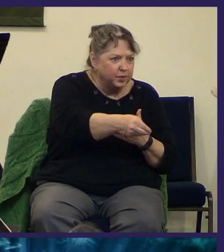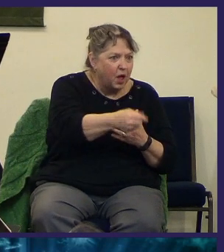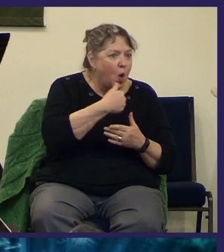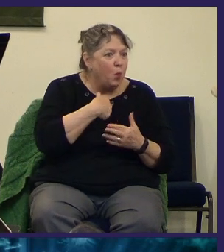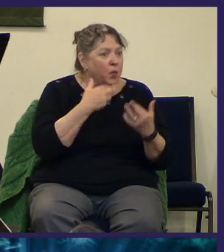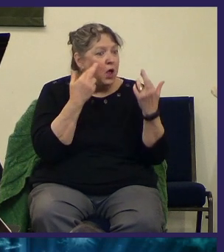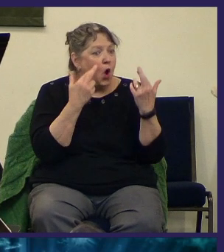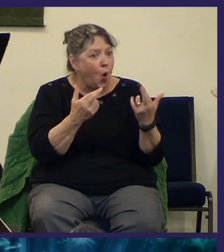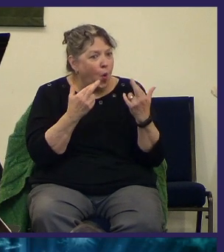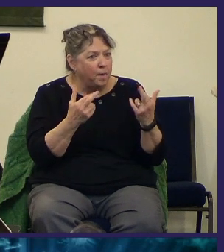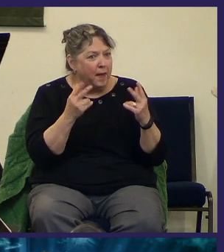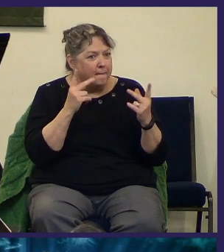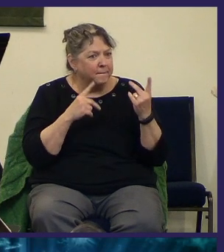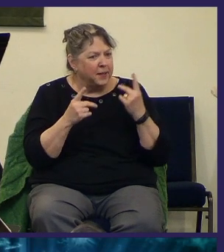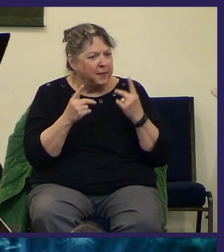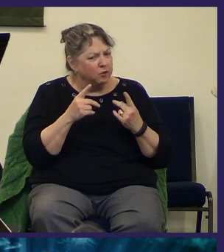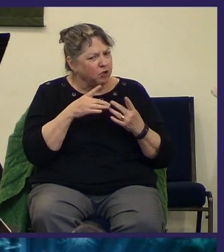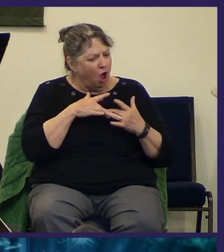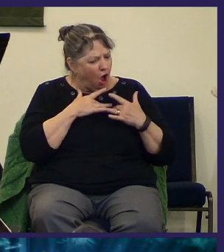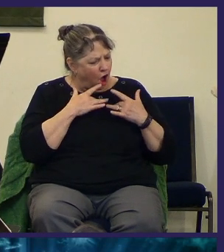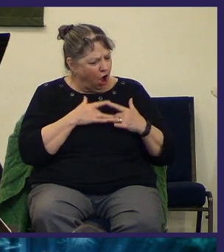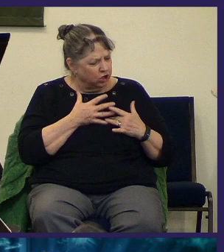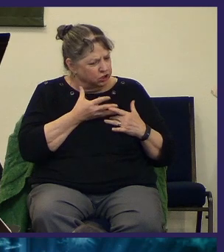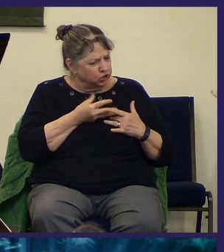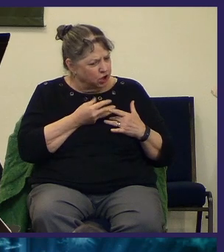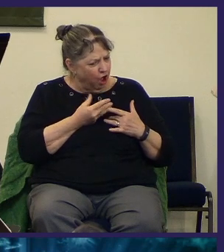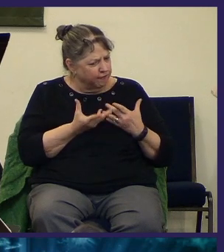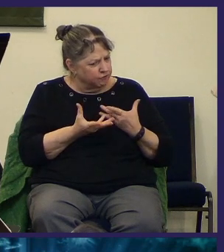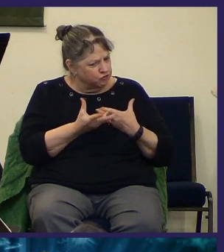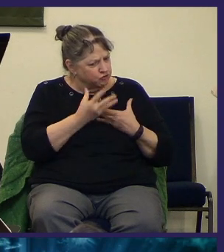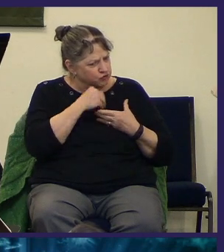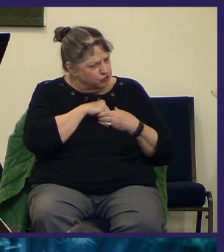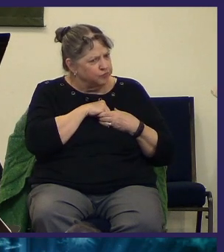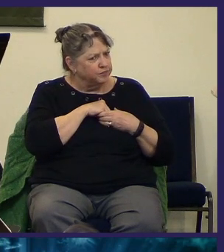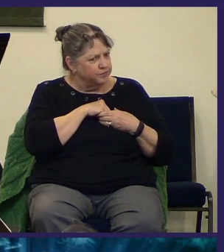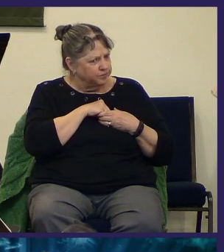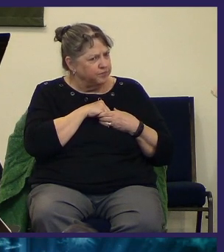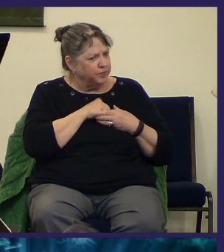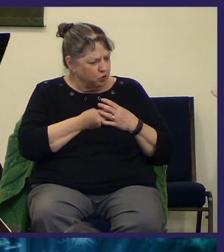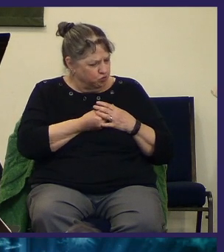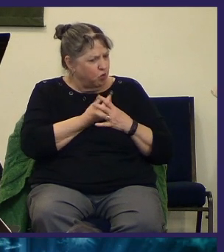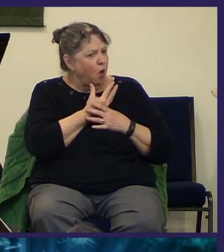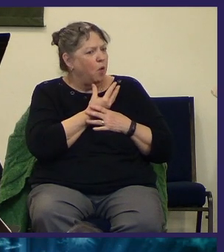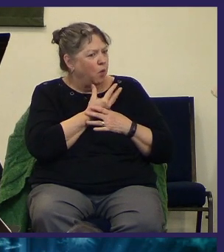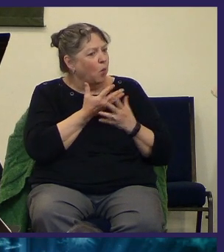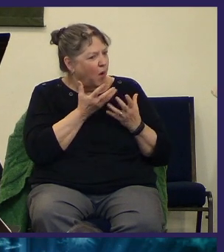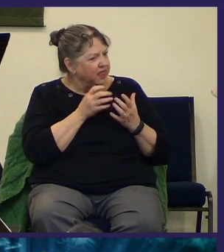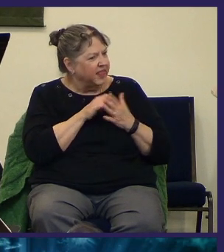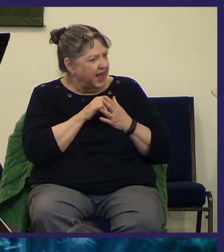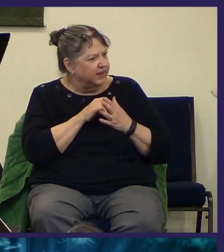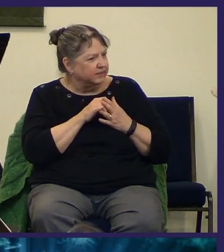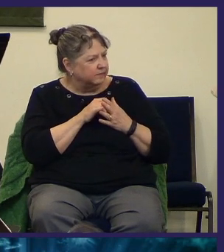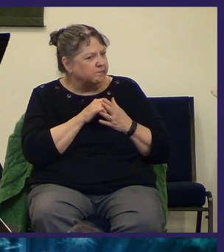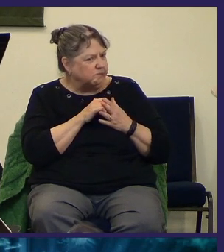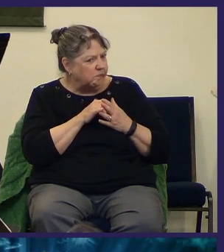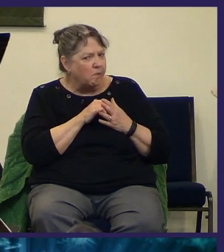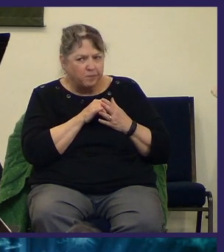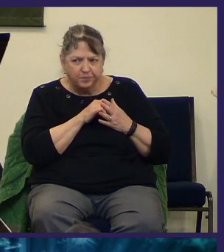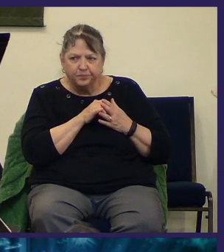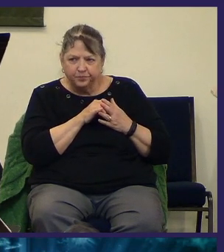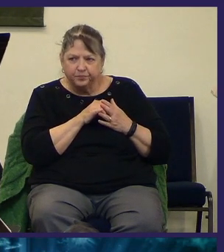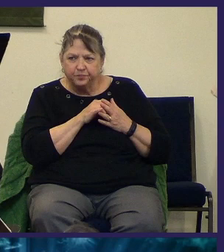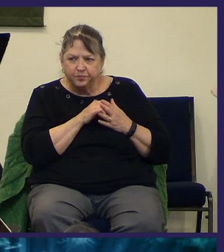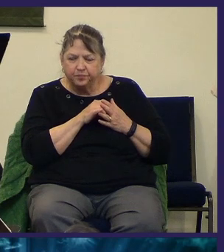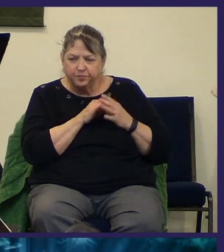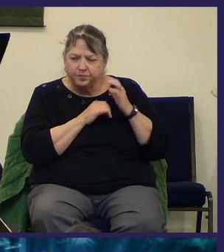scripture says sometimes it doesn't fall on stony ground or dry ground we pray that it falls on fertile ground as we're